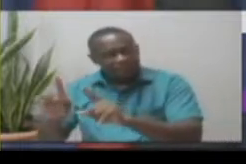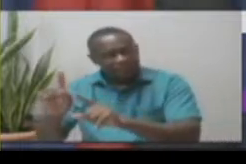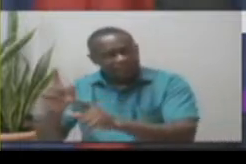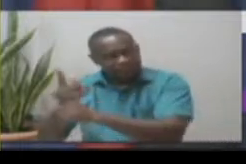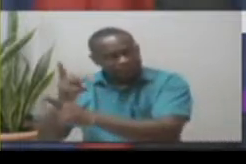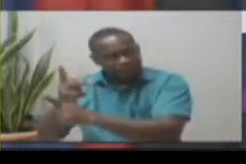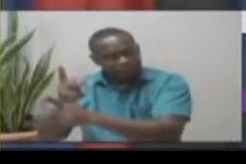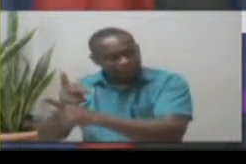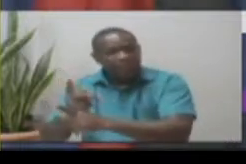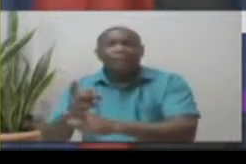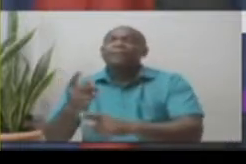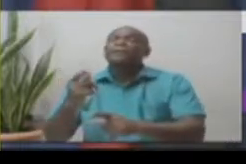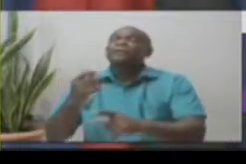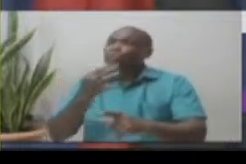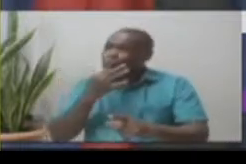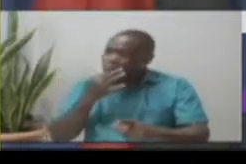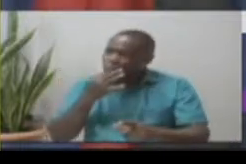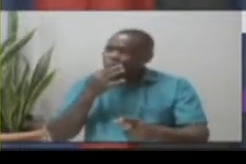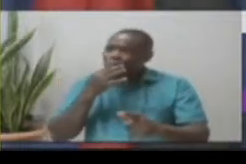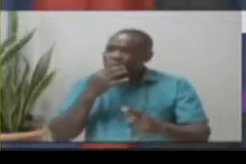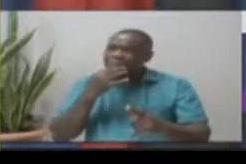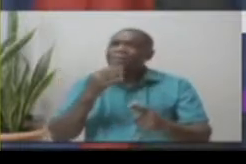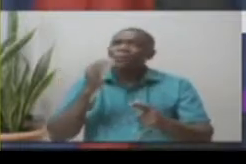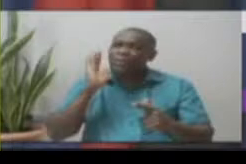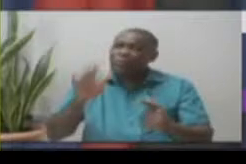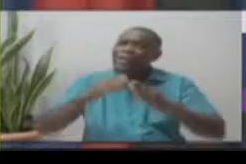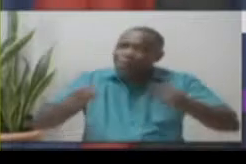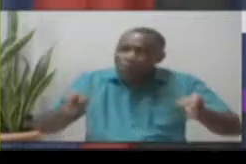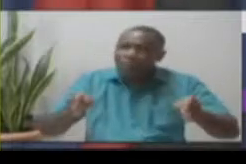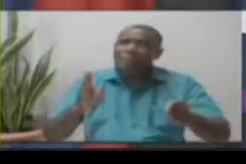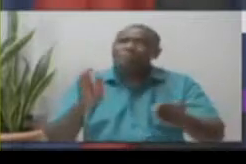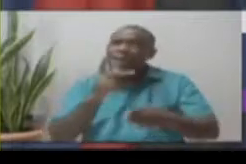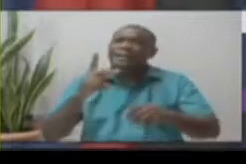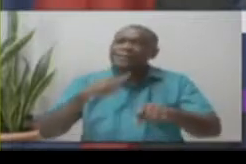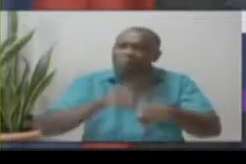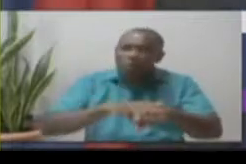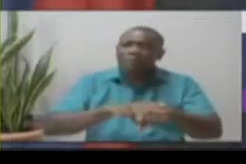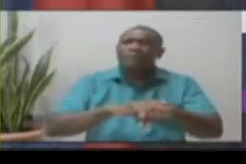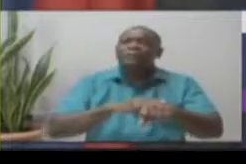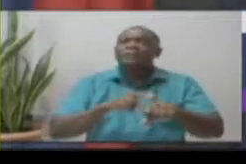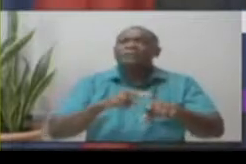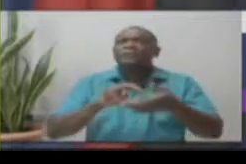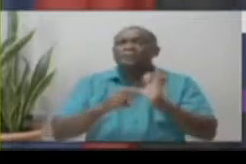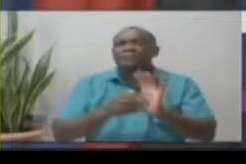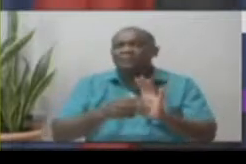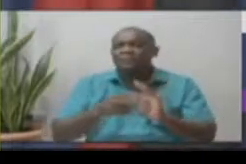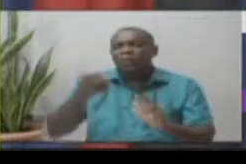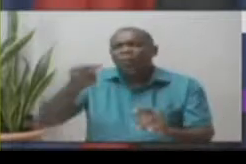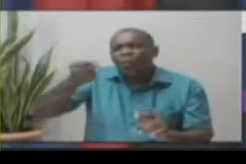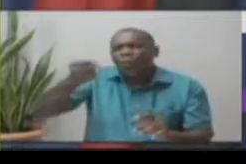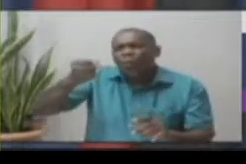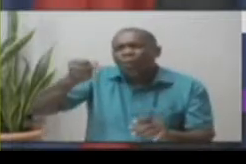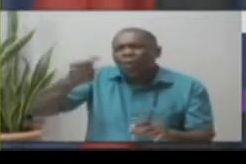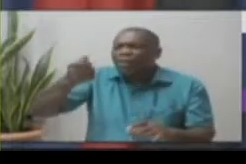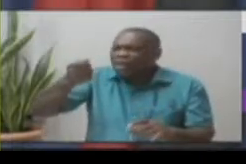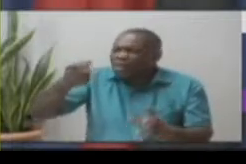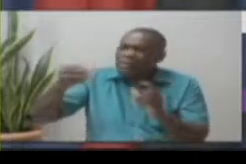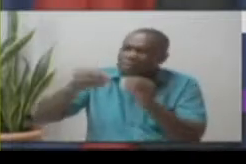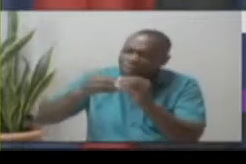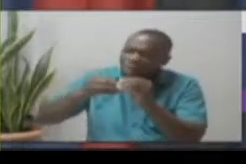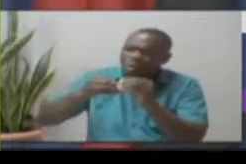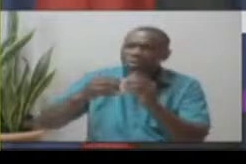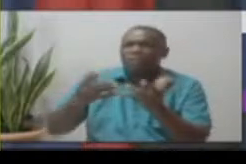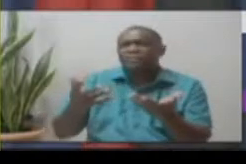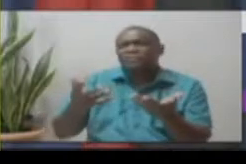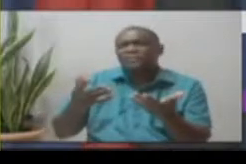Right? So if we hold on a little while longer, doing it as cautiously as we're doing it, we